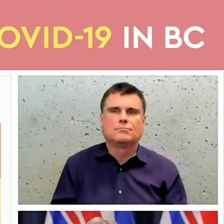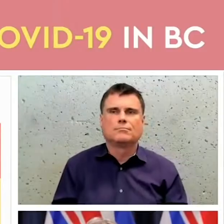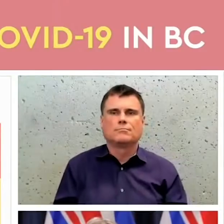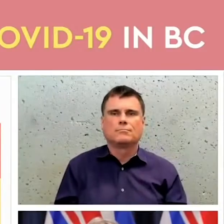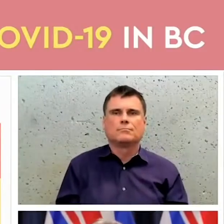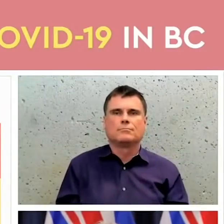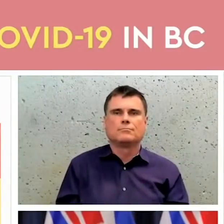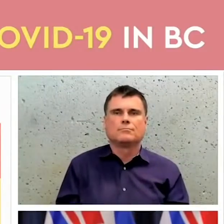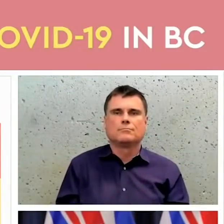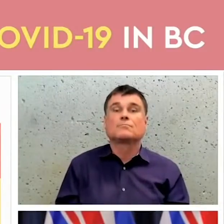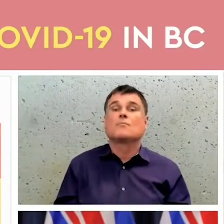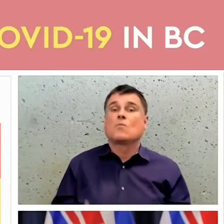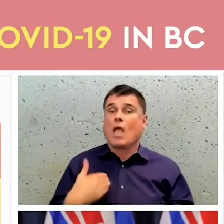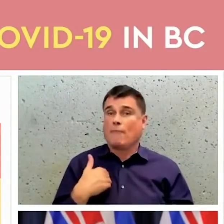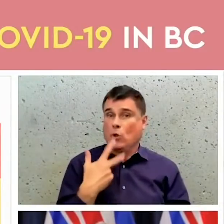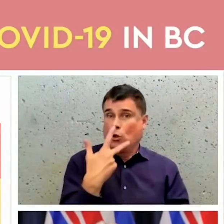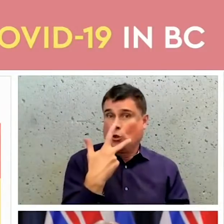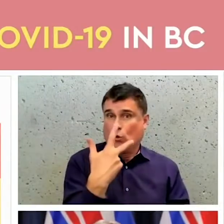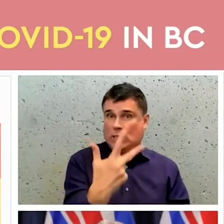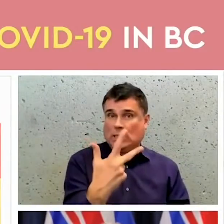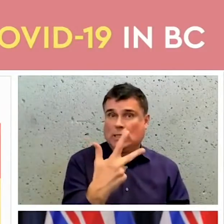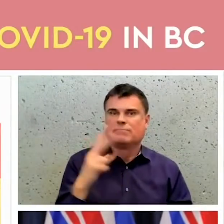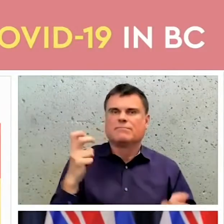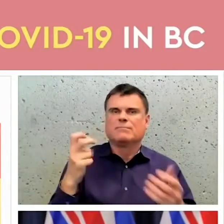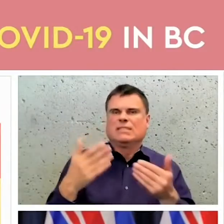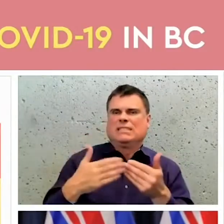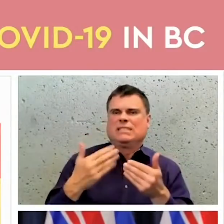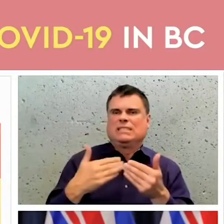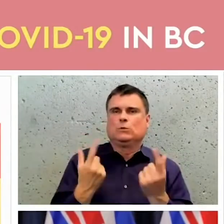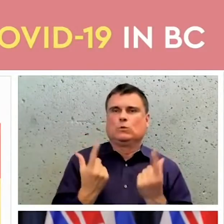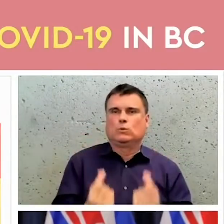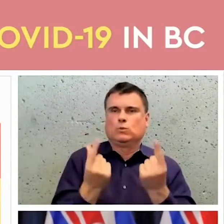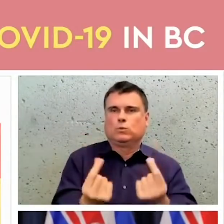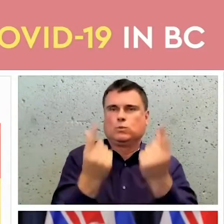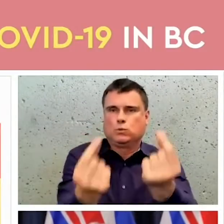on the next slide. Whoops, there we go.